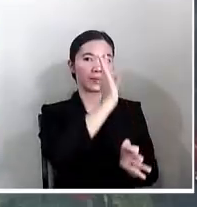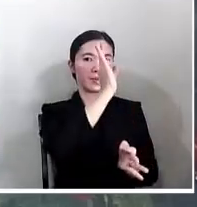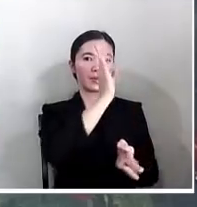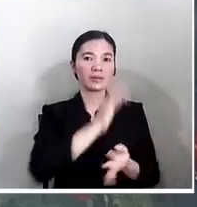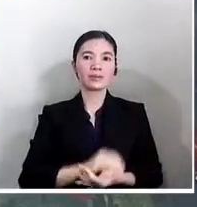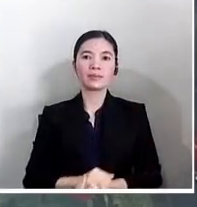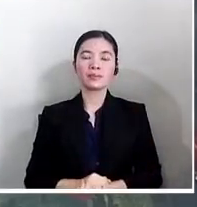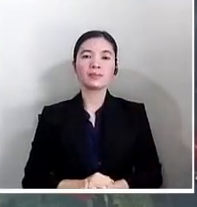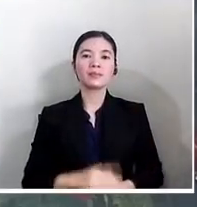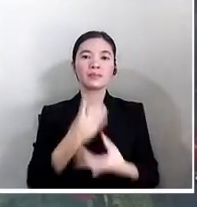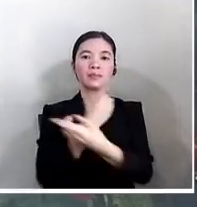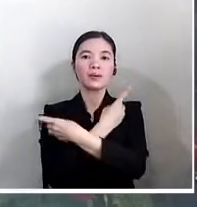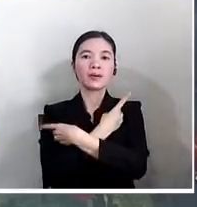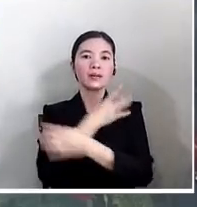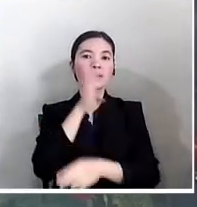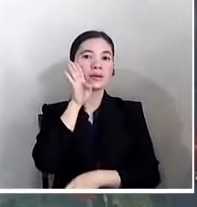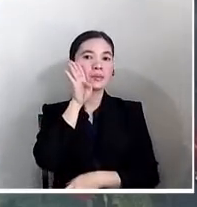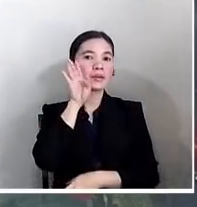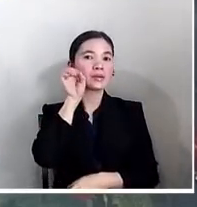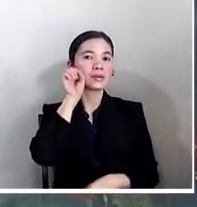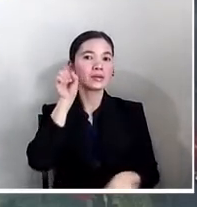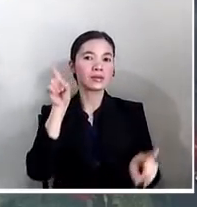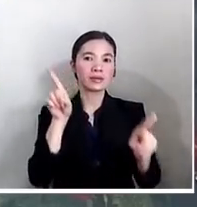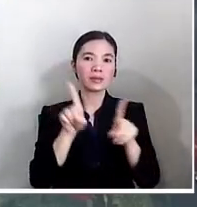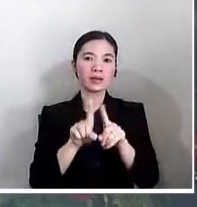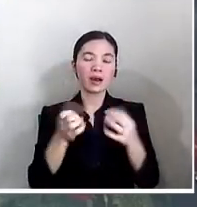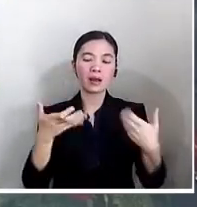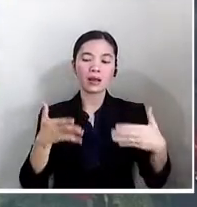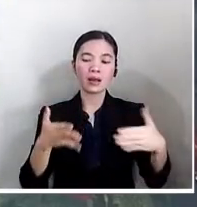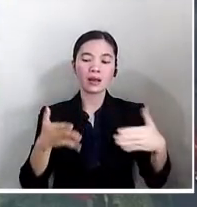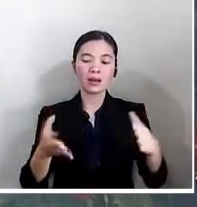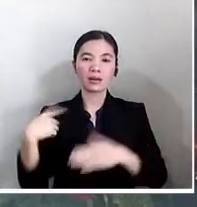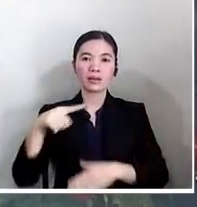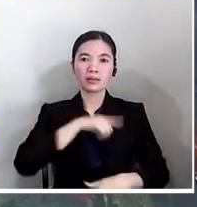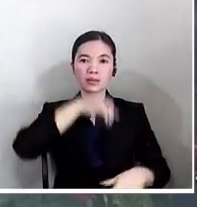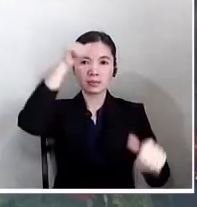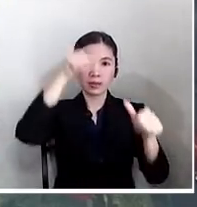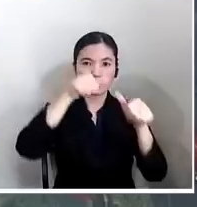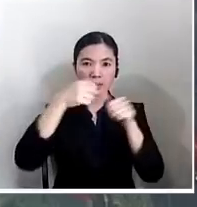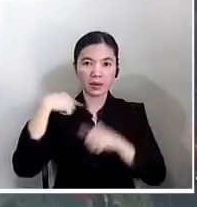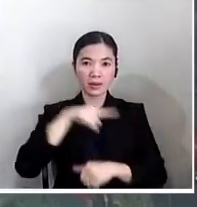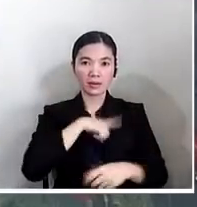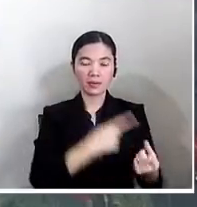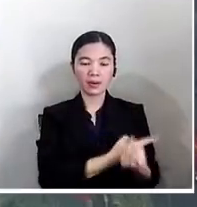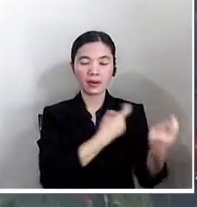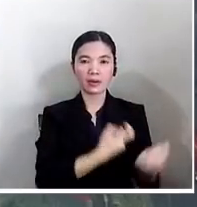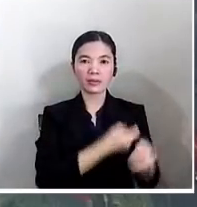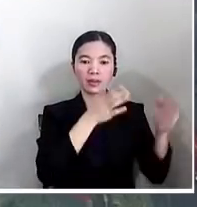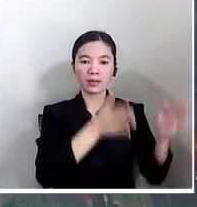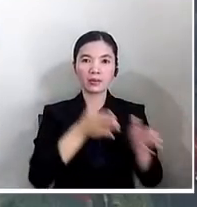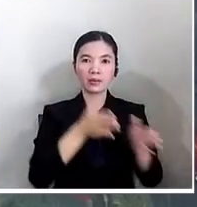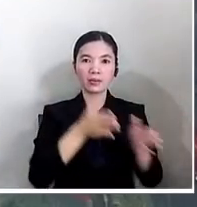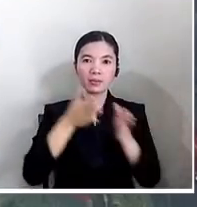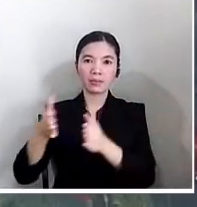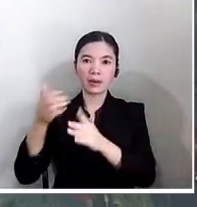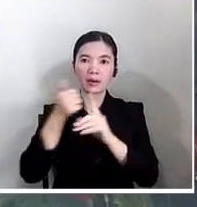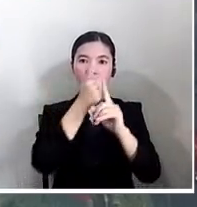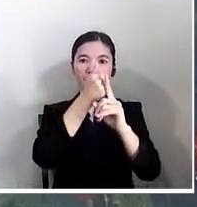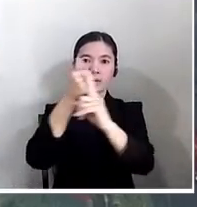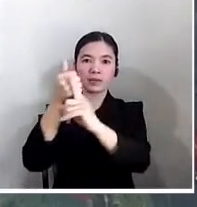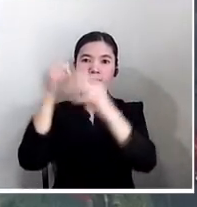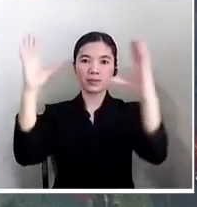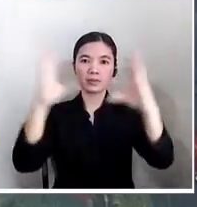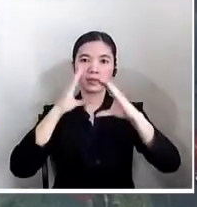dear brothers and sisters, let us acknowledge our sins and so prepare ourselves to celebrate the